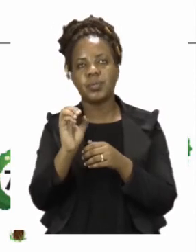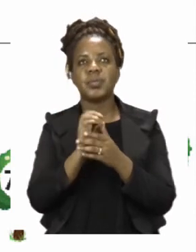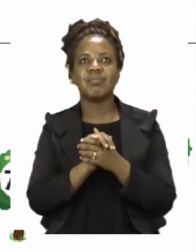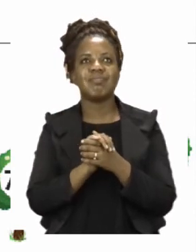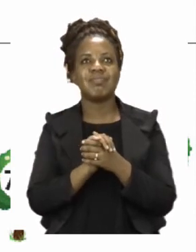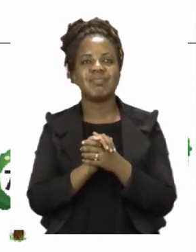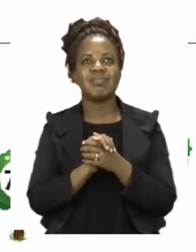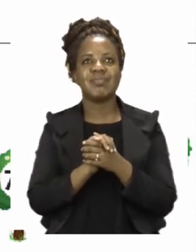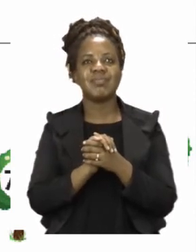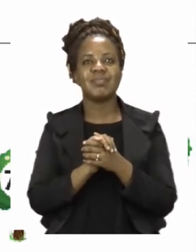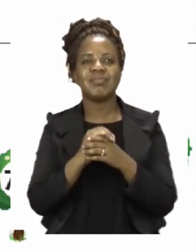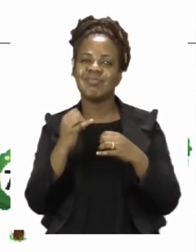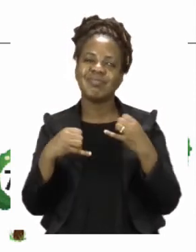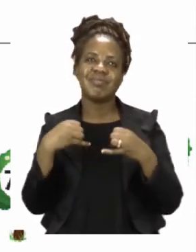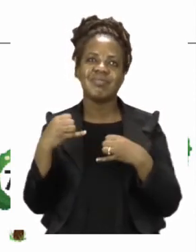13,